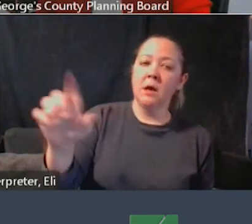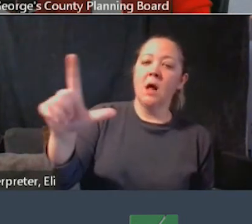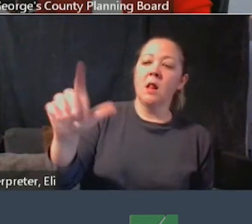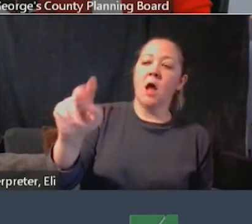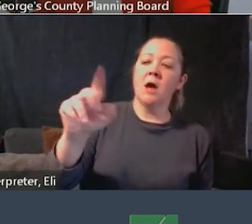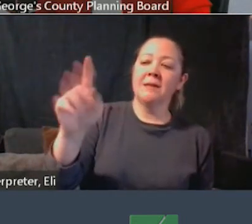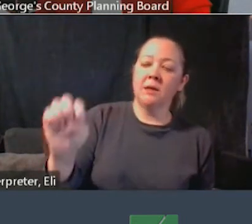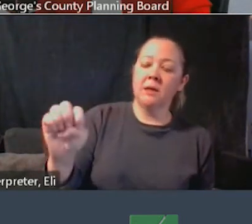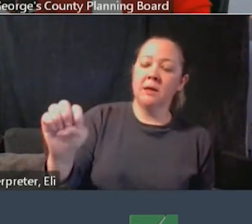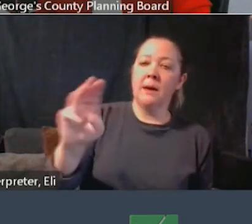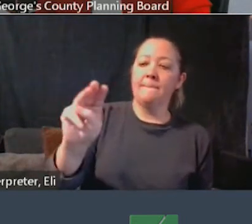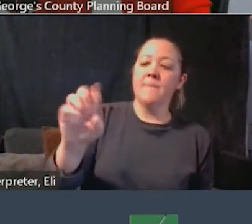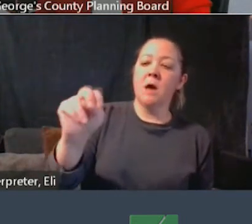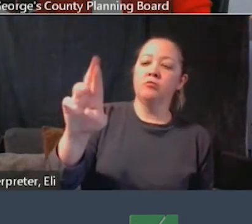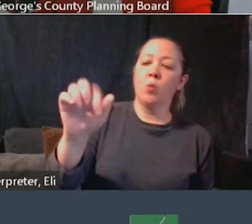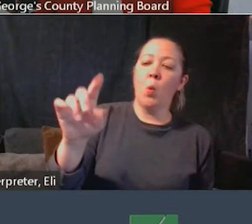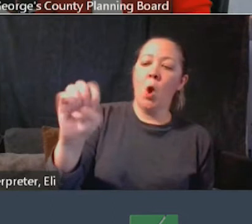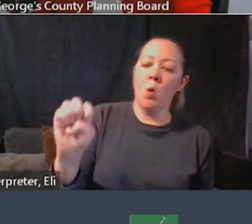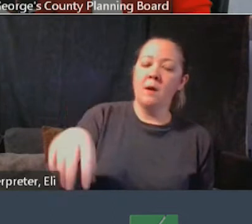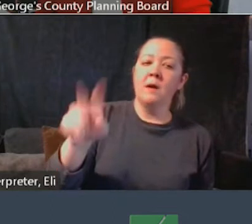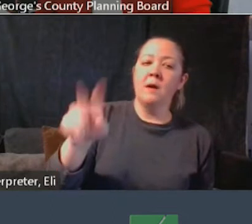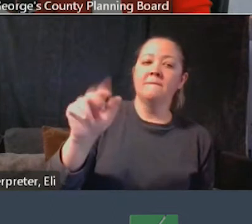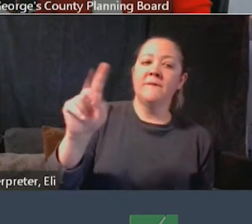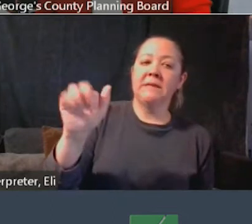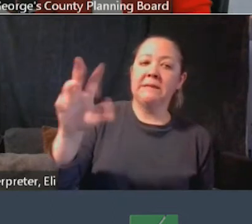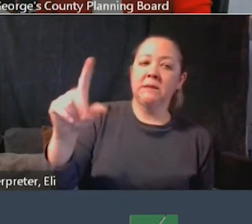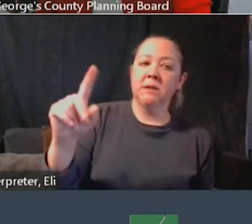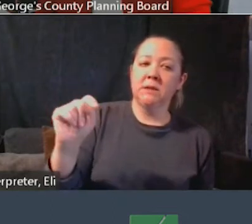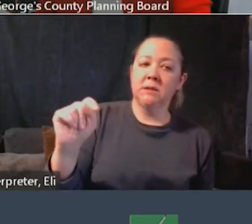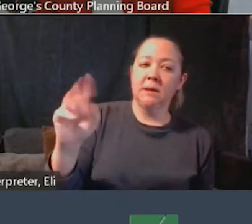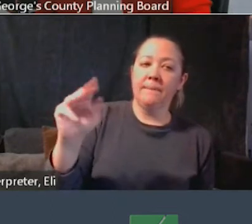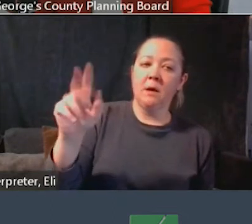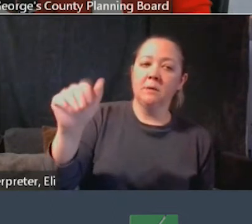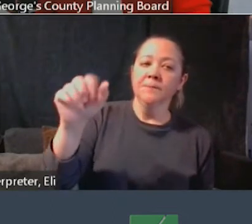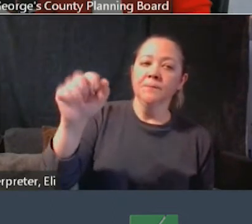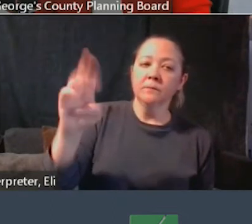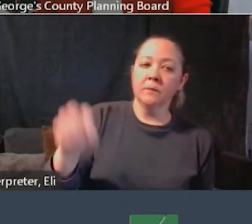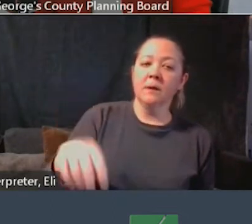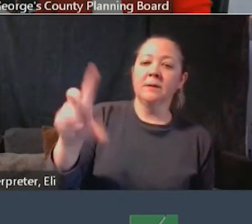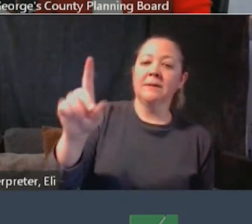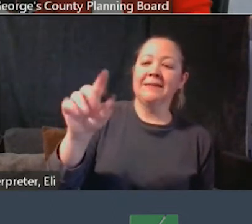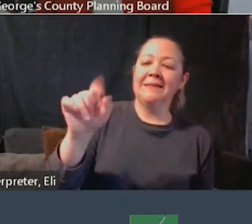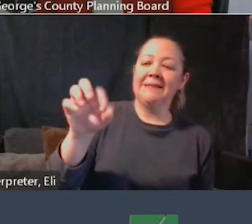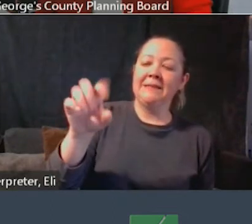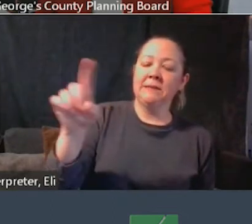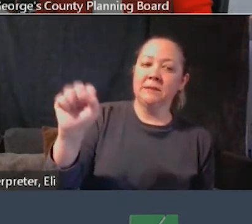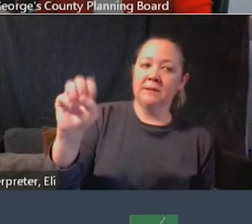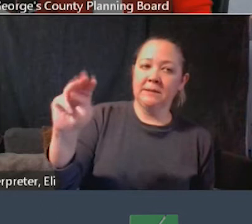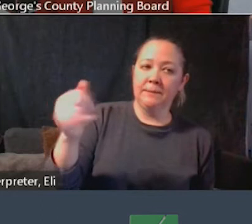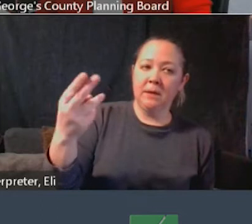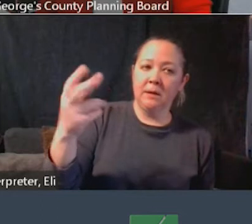Vincent Monroe? Preston Smith? Denise Alfaro? Jaleesa